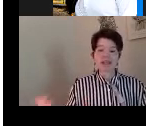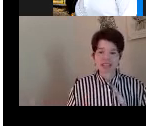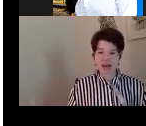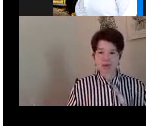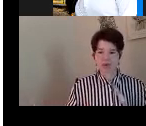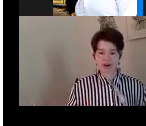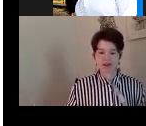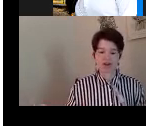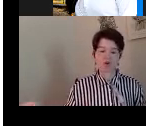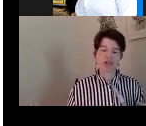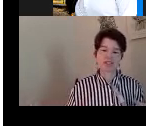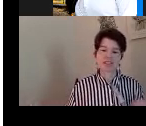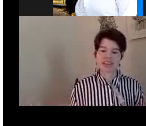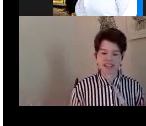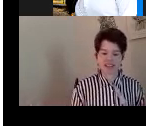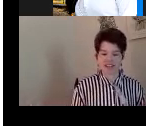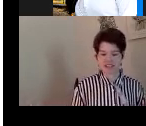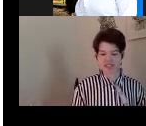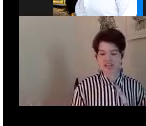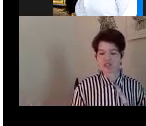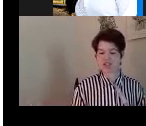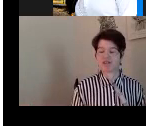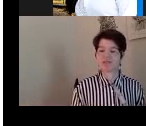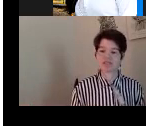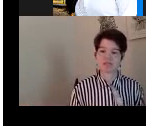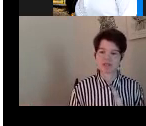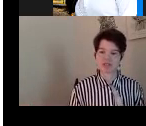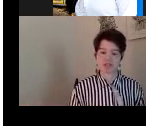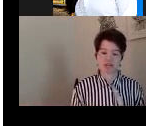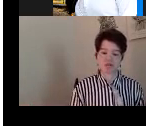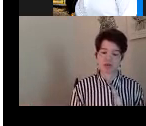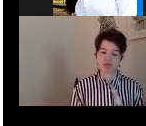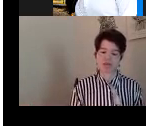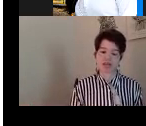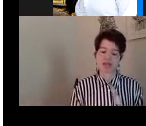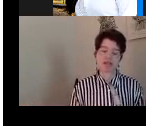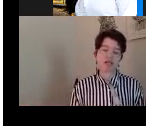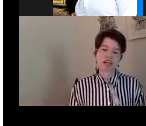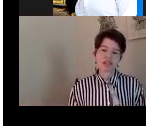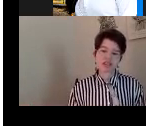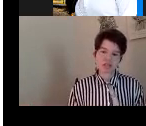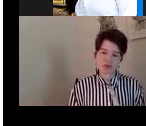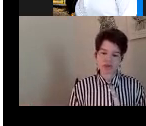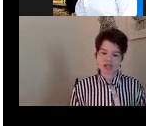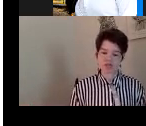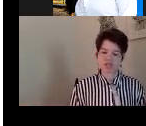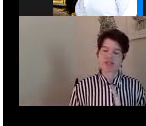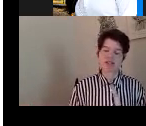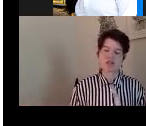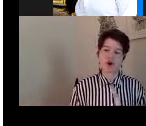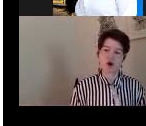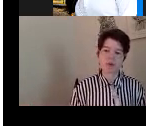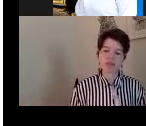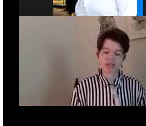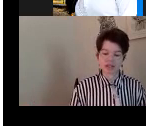Back to the Capitol Crawl, according to the ADA Legacy section of the state of Minnesota's government website, this protest was intended